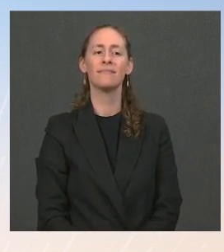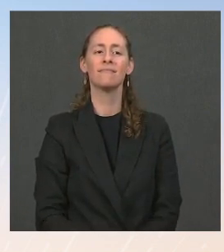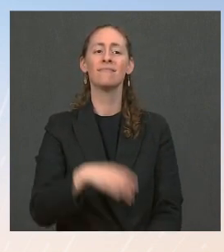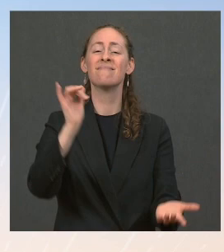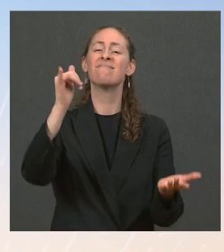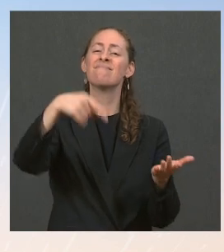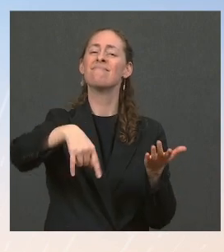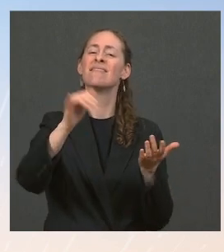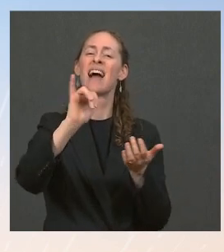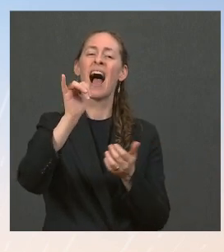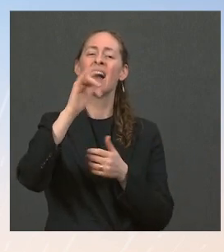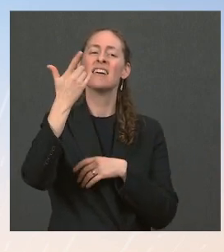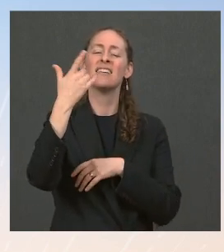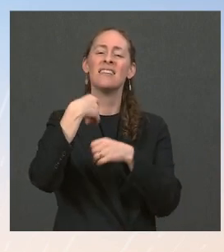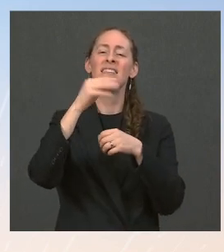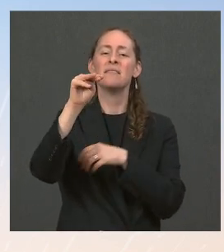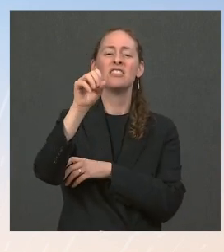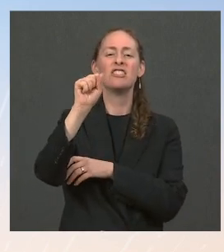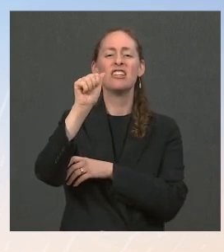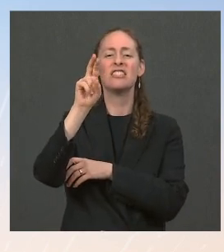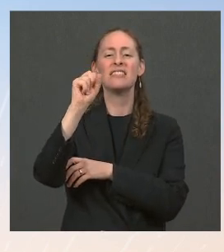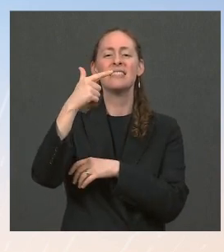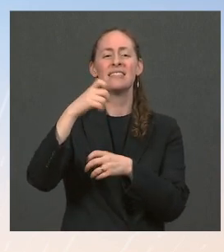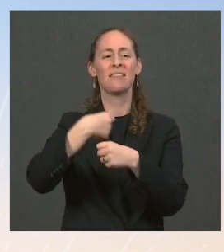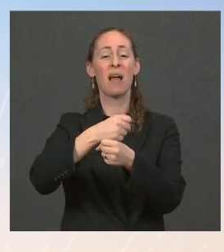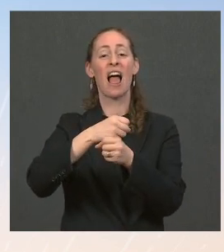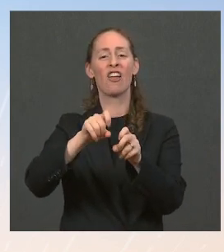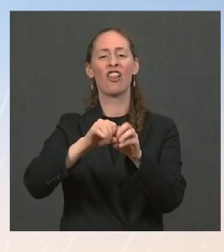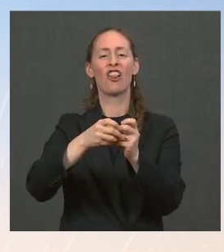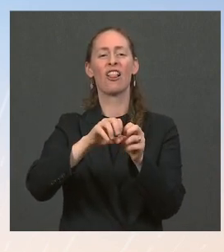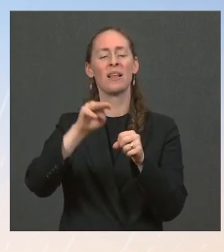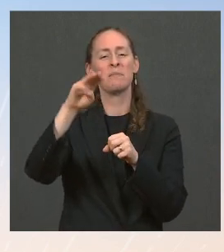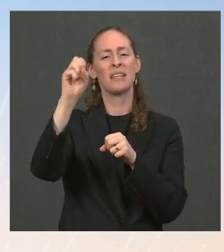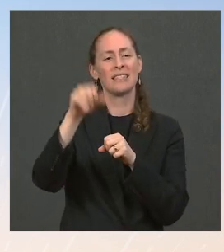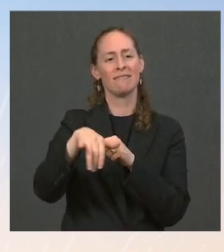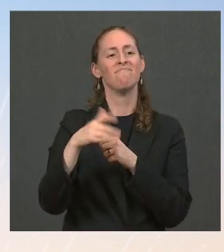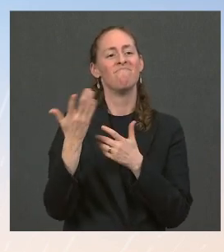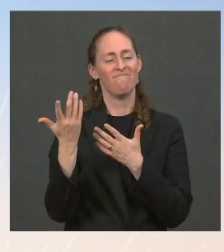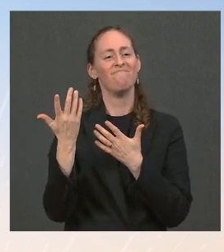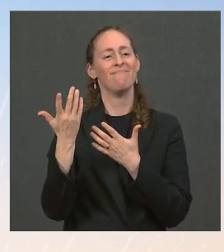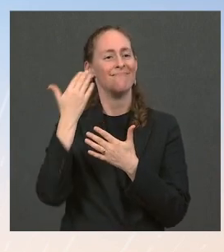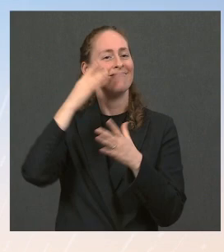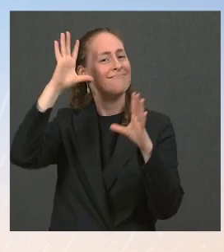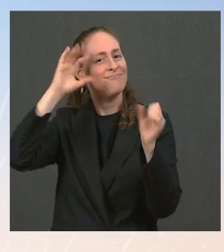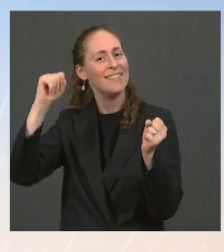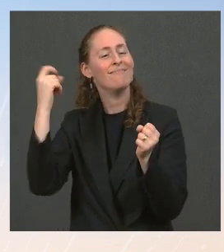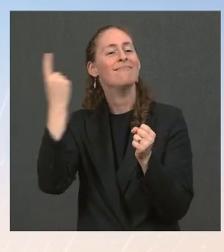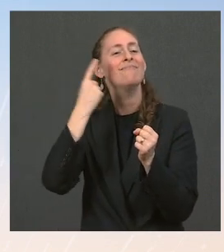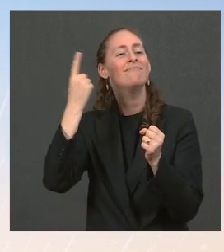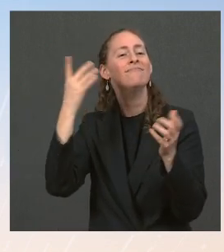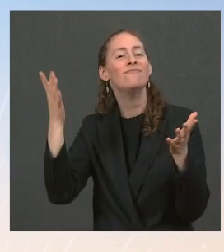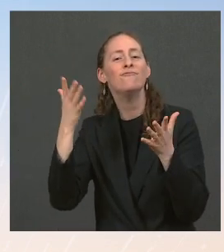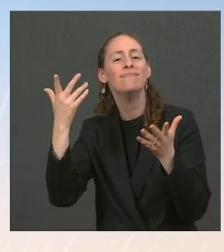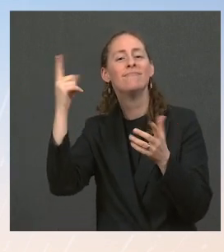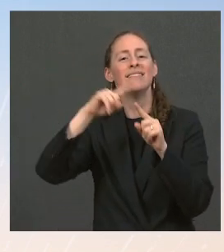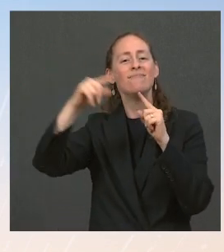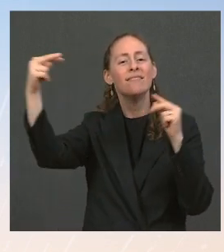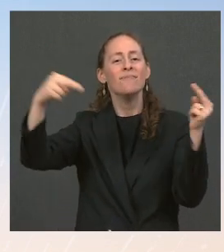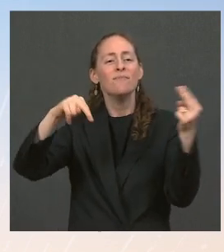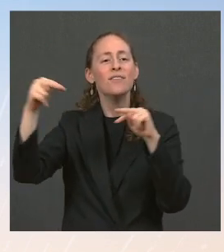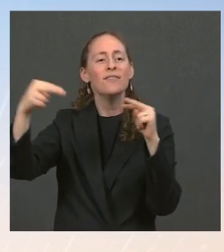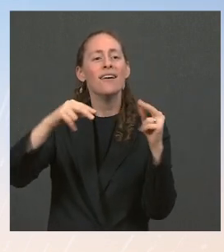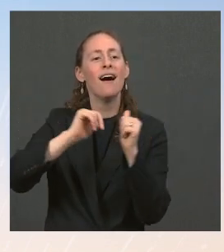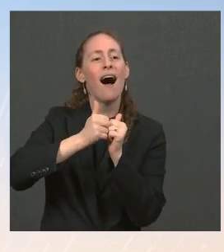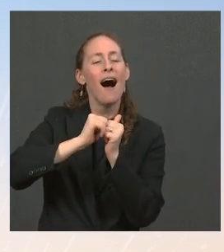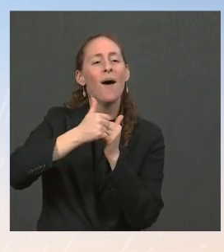process. The president today, what Americans should be encouraged by, is the president is bringing people of a range of viewpoints on big, important packages that are going